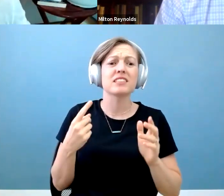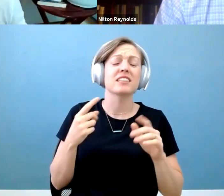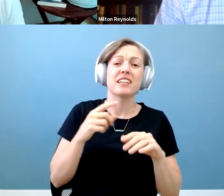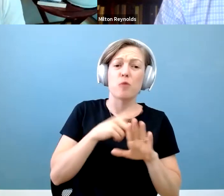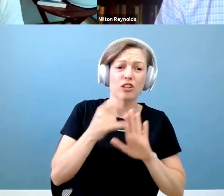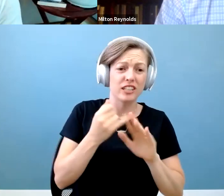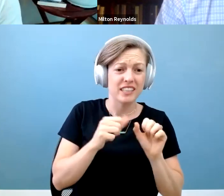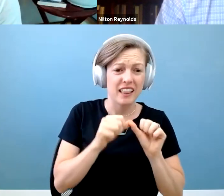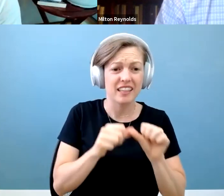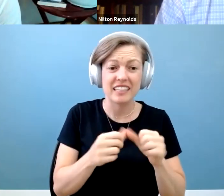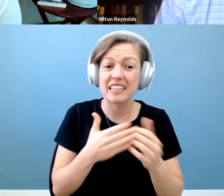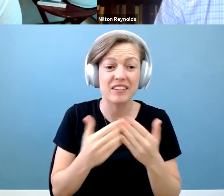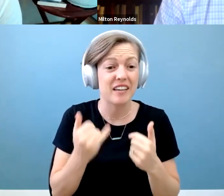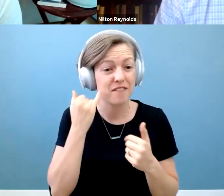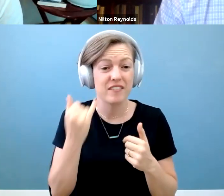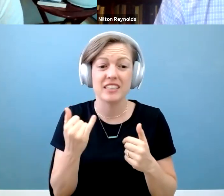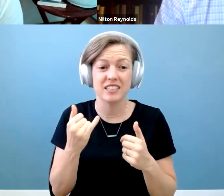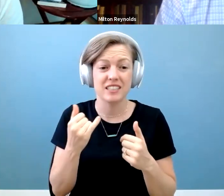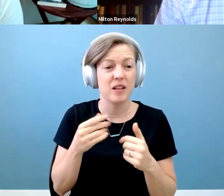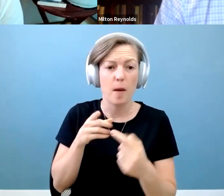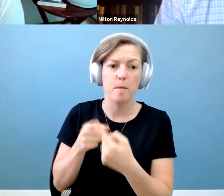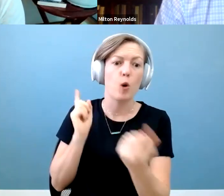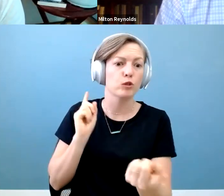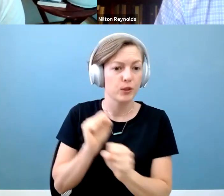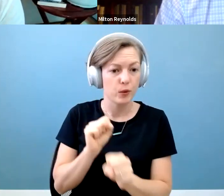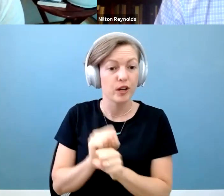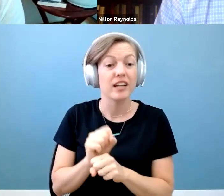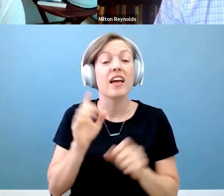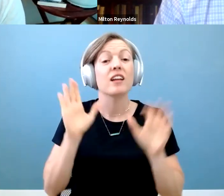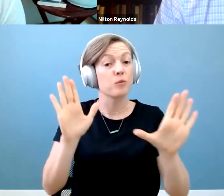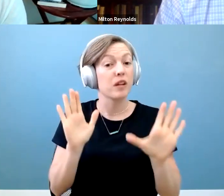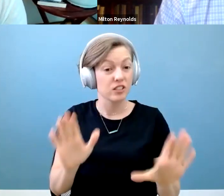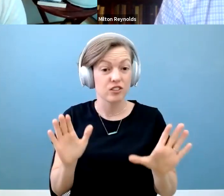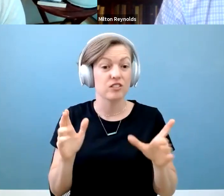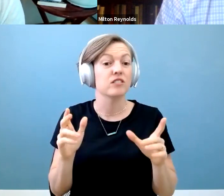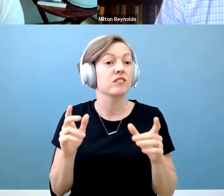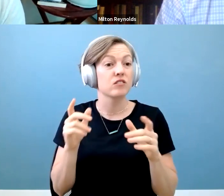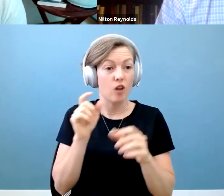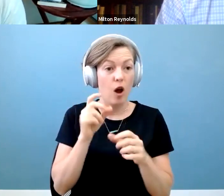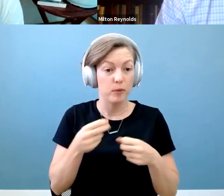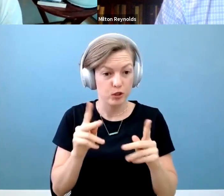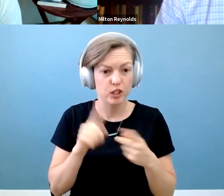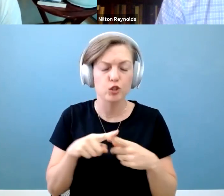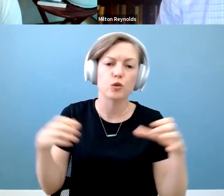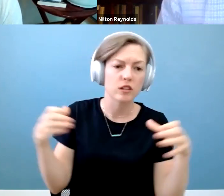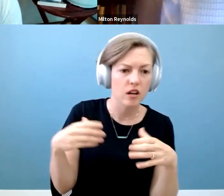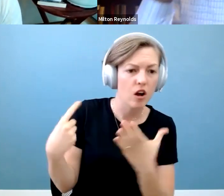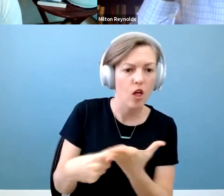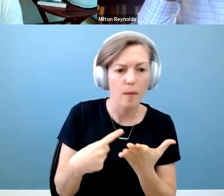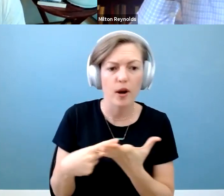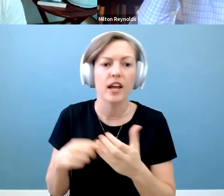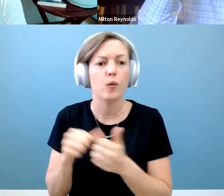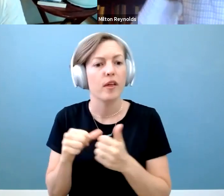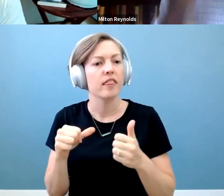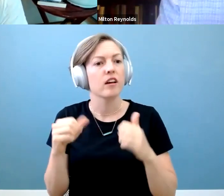that's oppositional. And second, this tremendous opportunity to take this work and collaborate with colleagues in teacher education